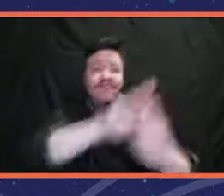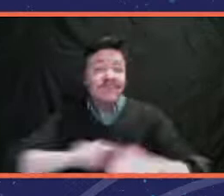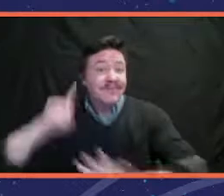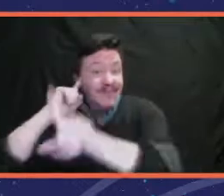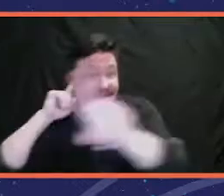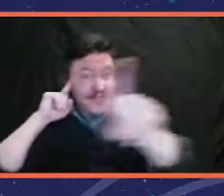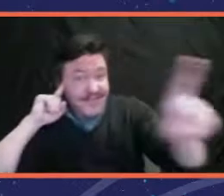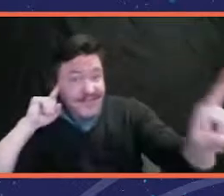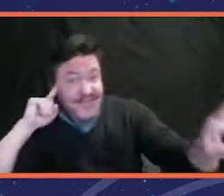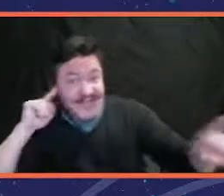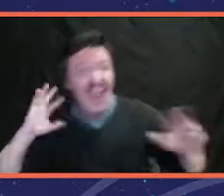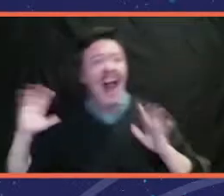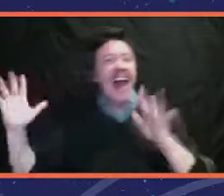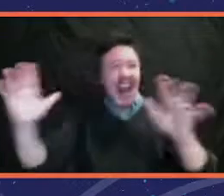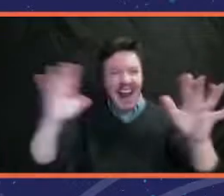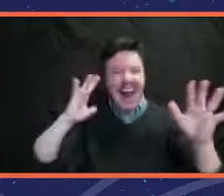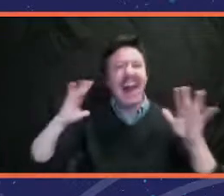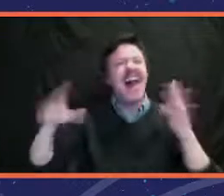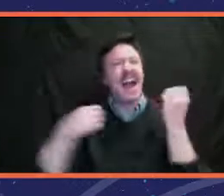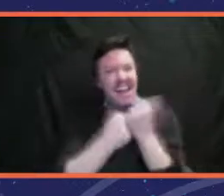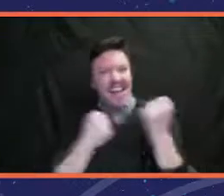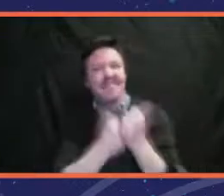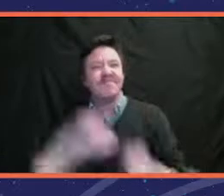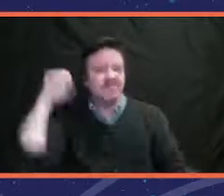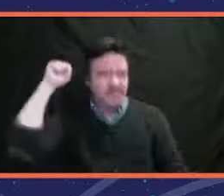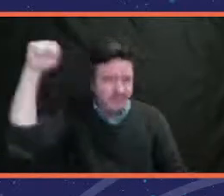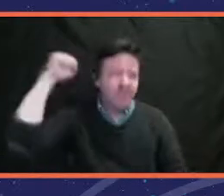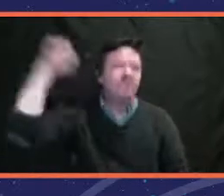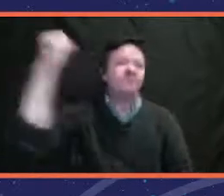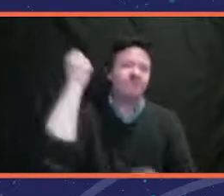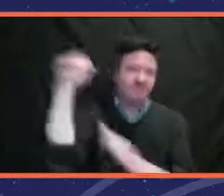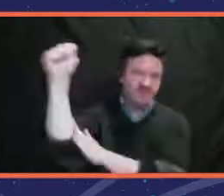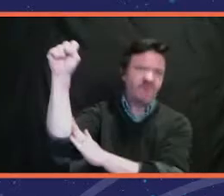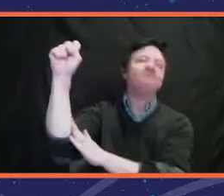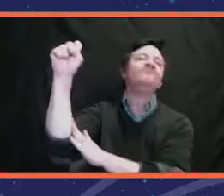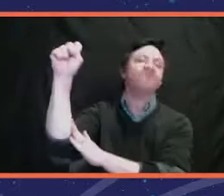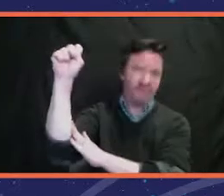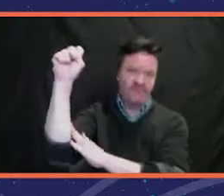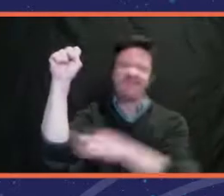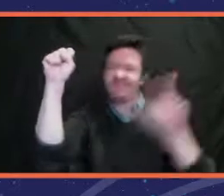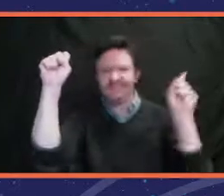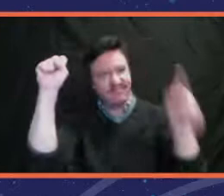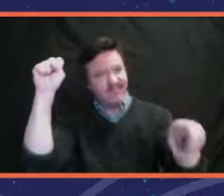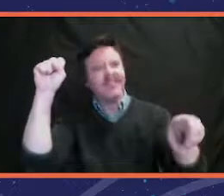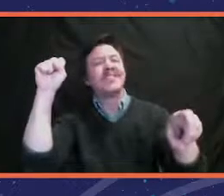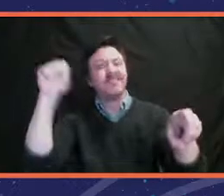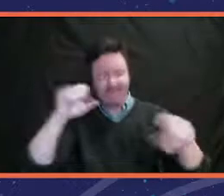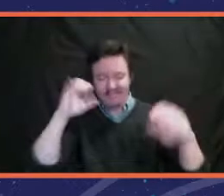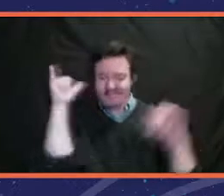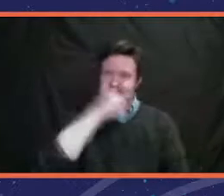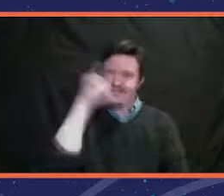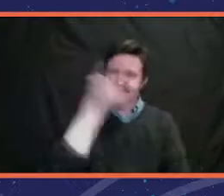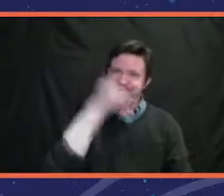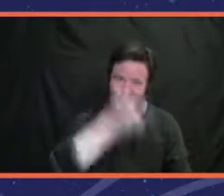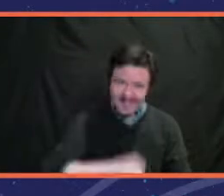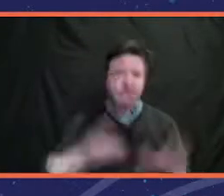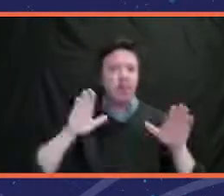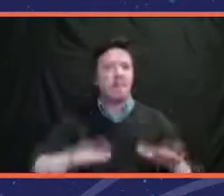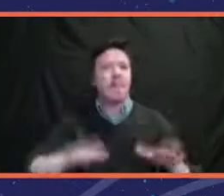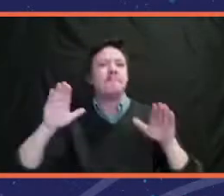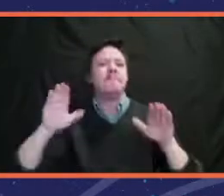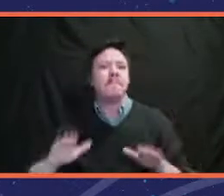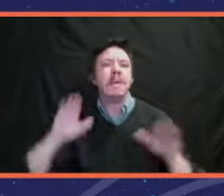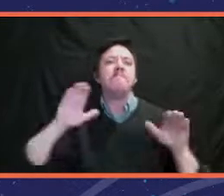it. Never been a better time for revolution. Hey. Okay.